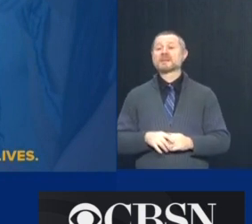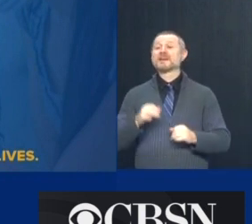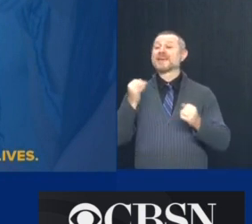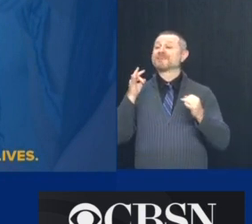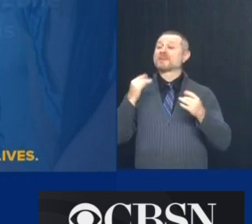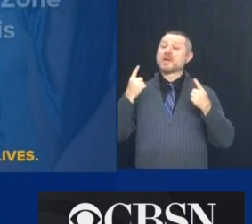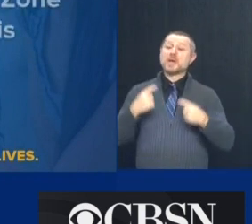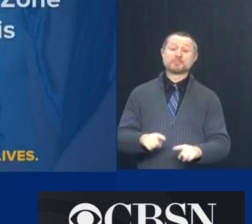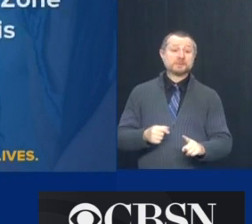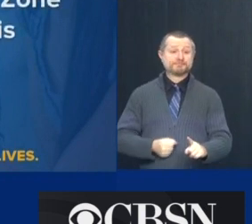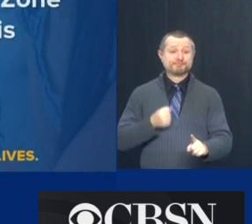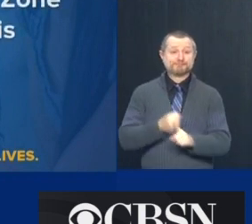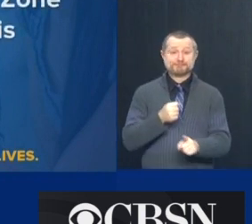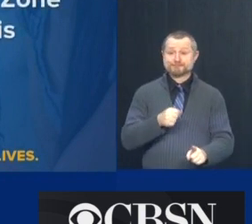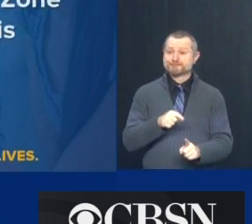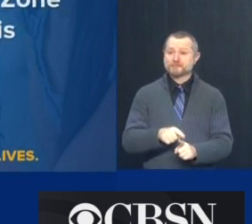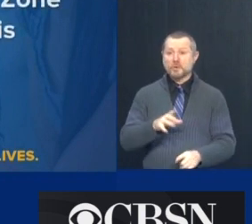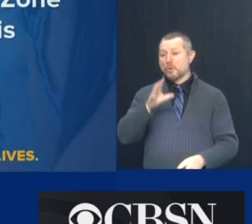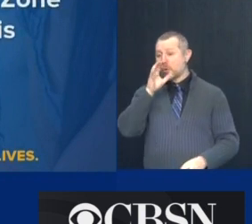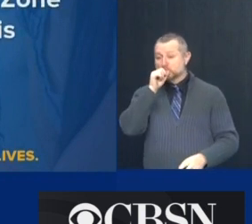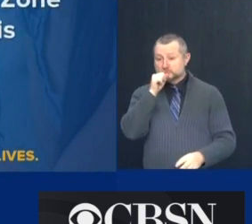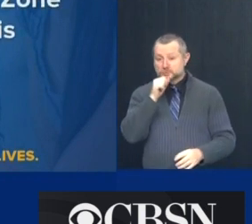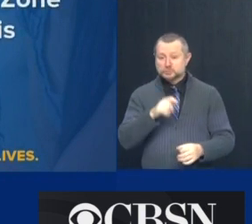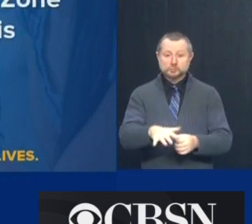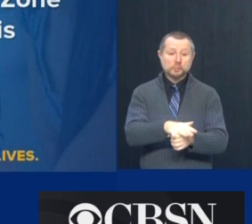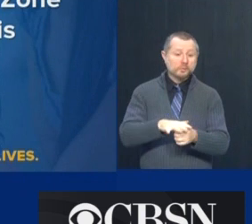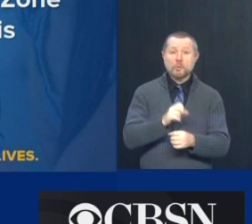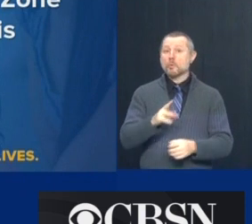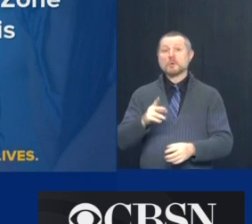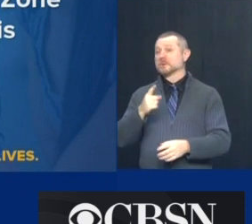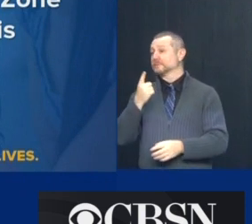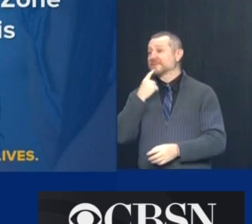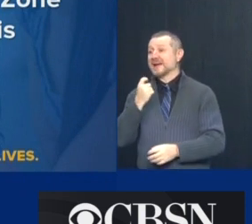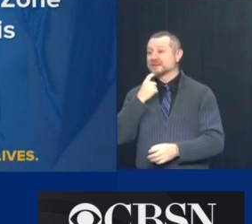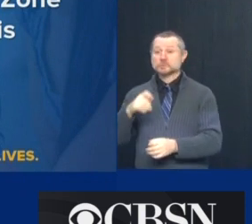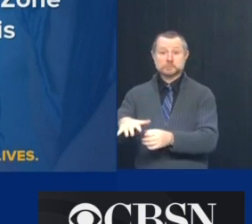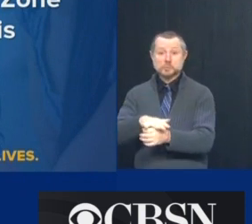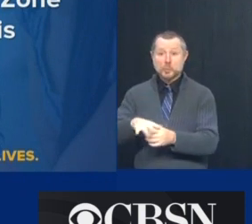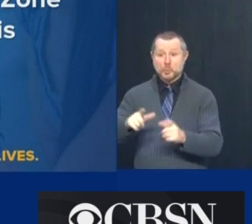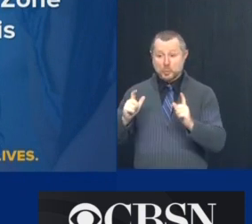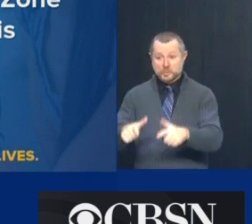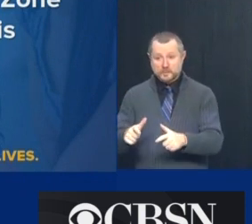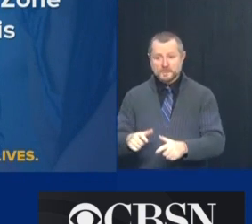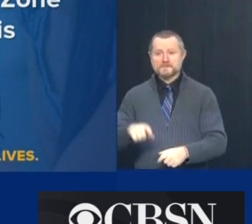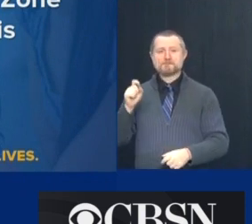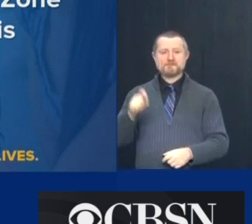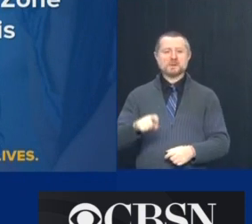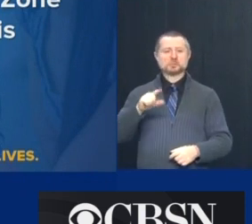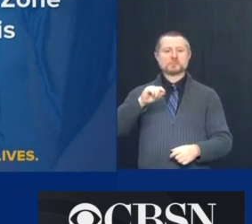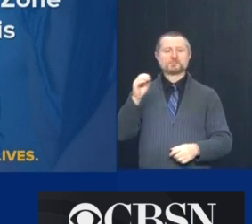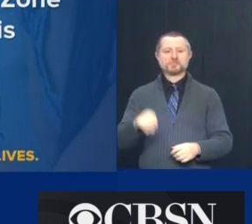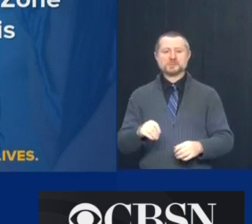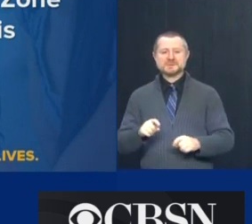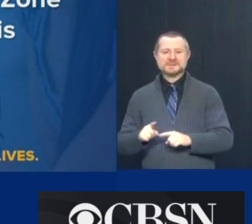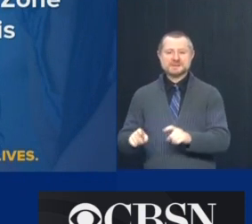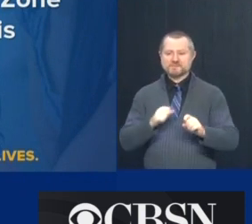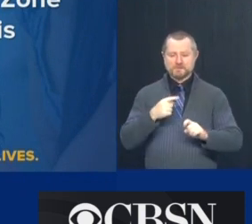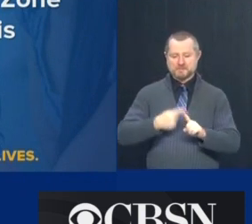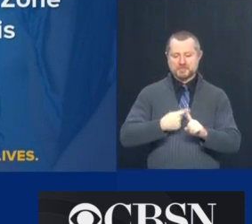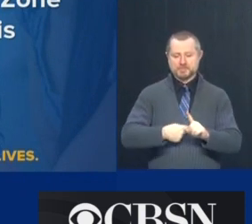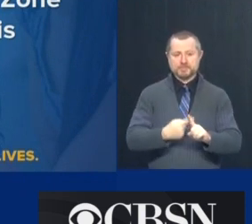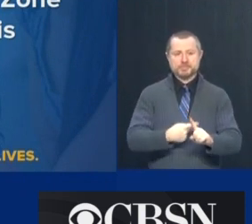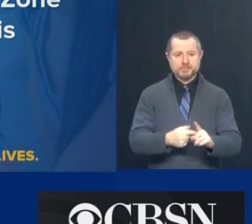orange or a red zone, the state mandate is 20% over a month. Red